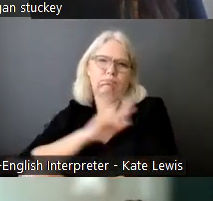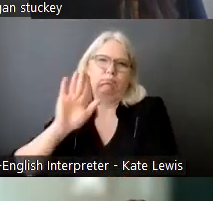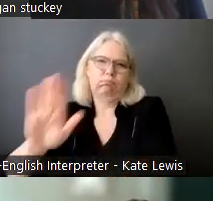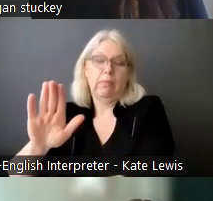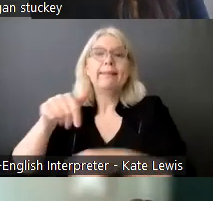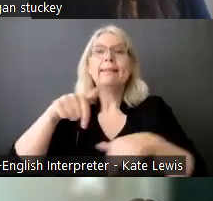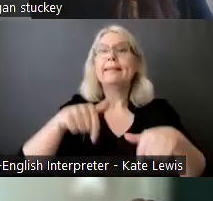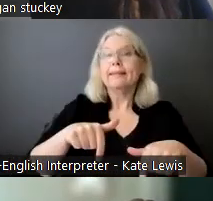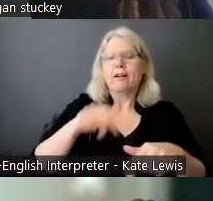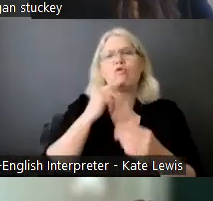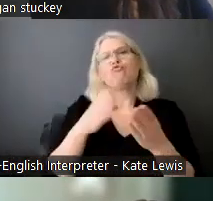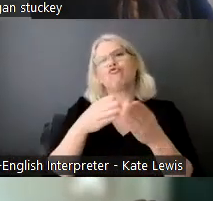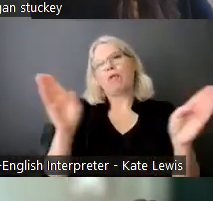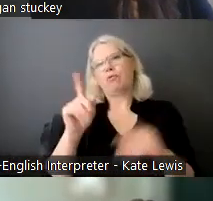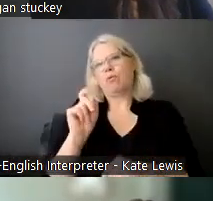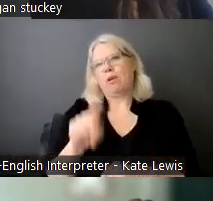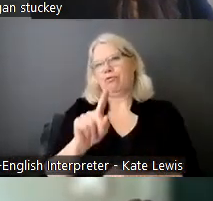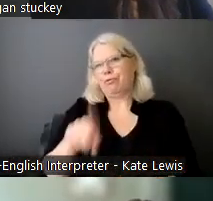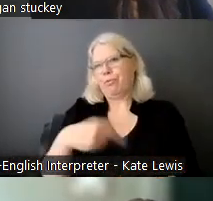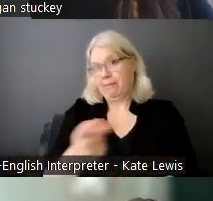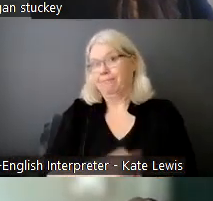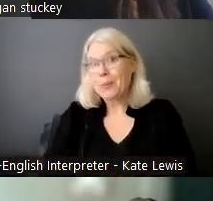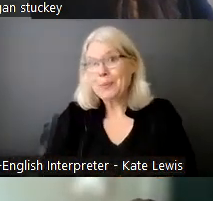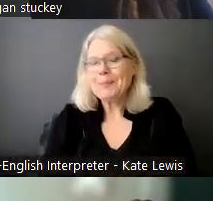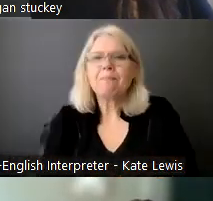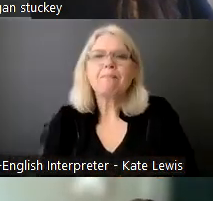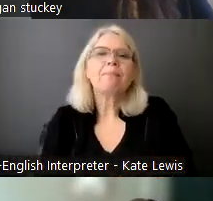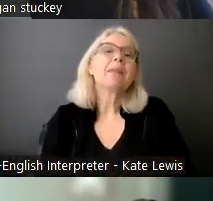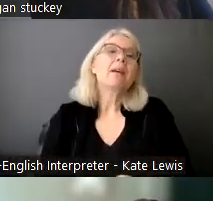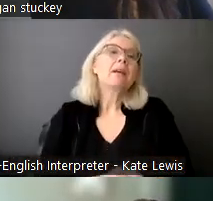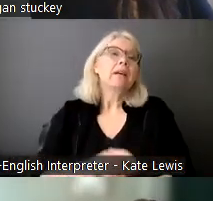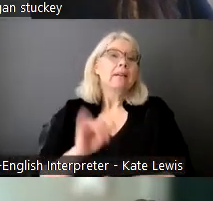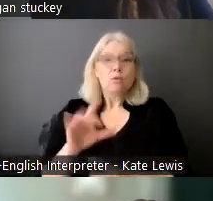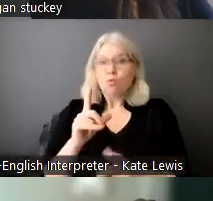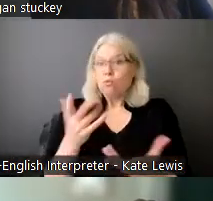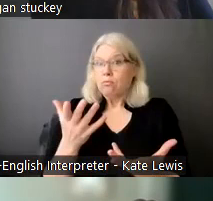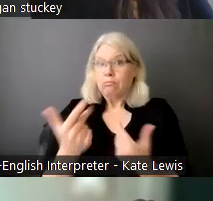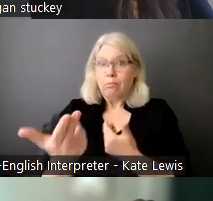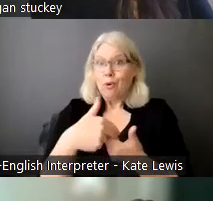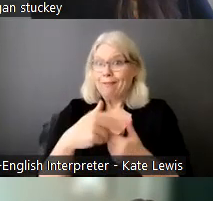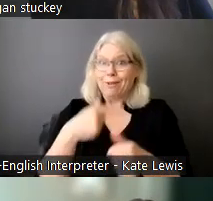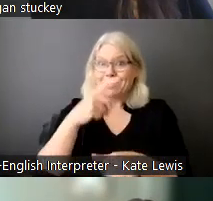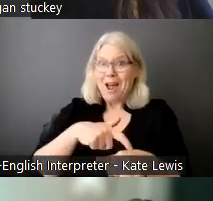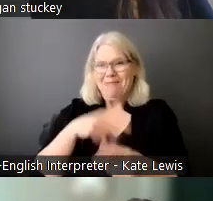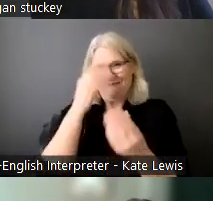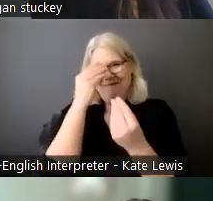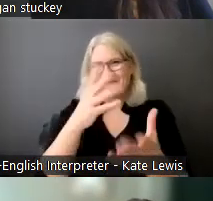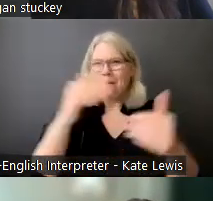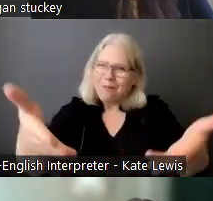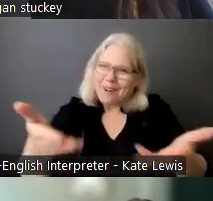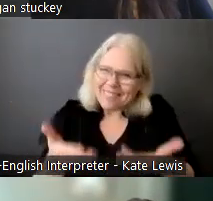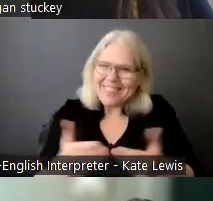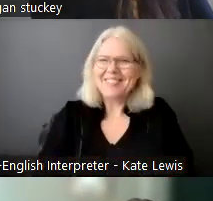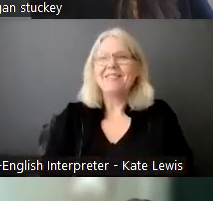And for those of you who may be joining us the first time, again, welcome. Elder Abuse Prevention Ontario's mission is